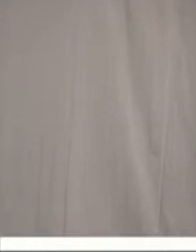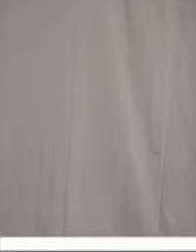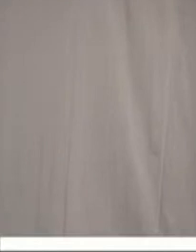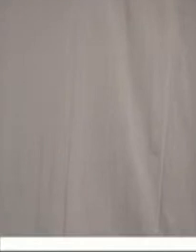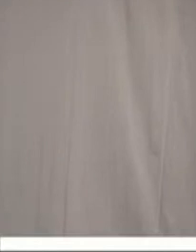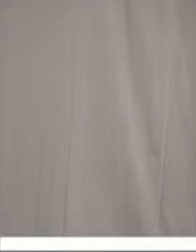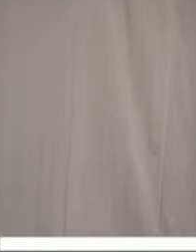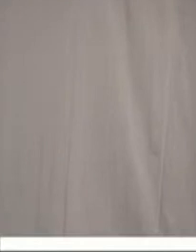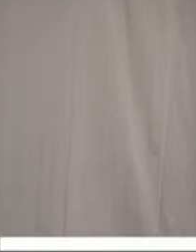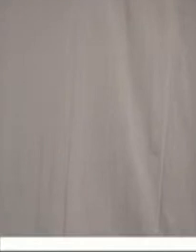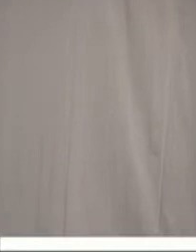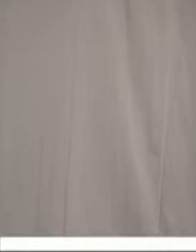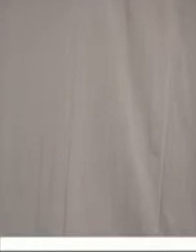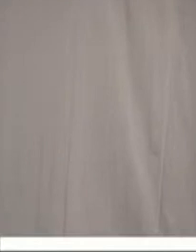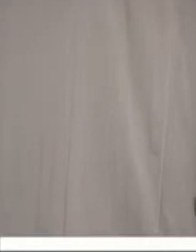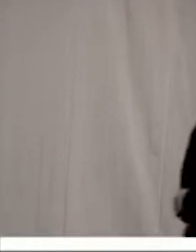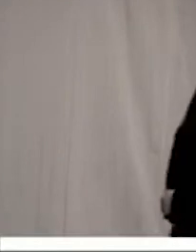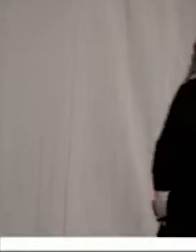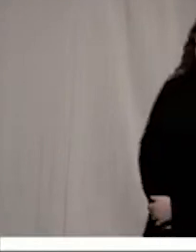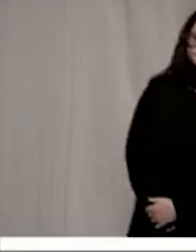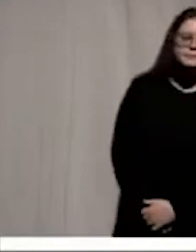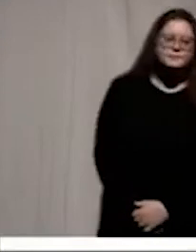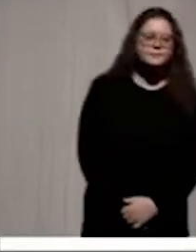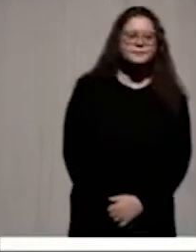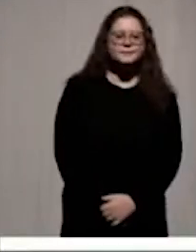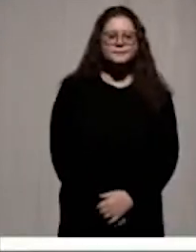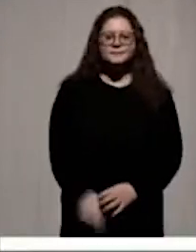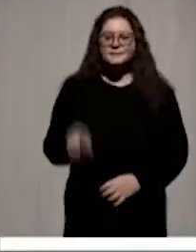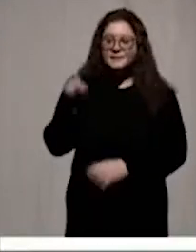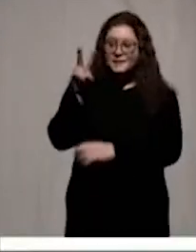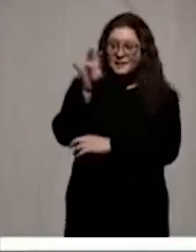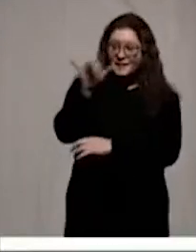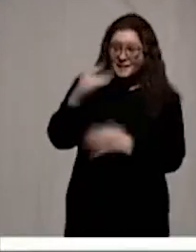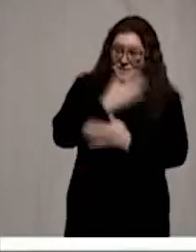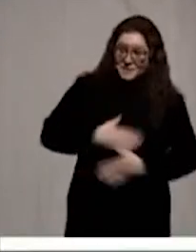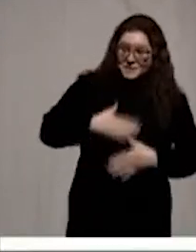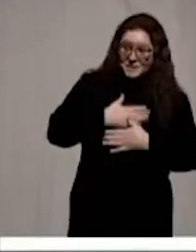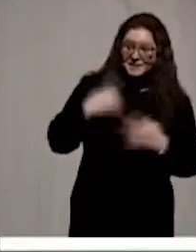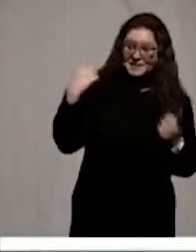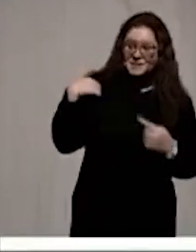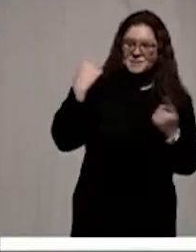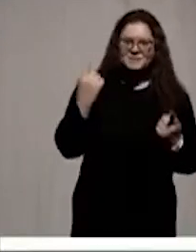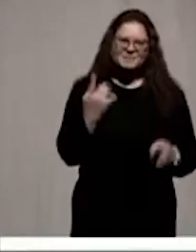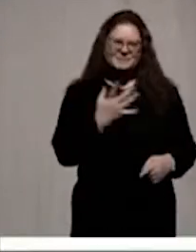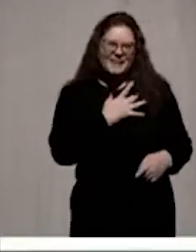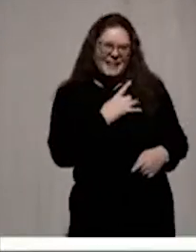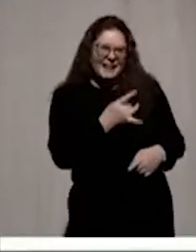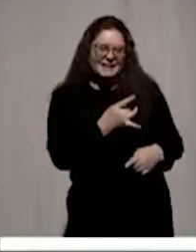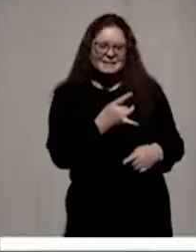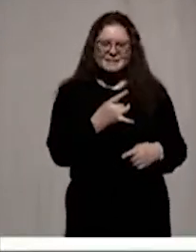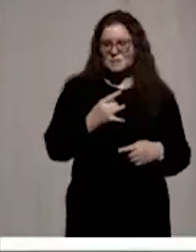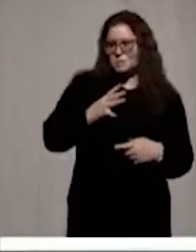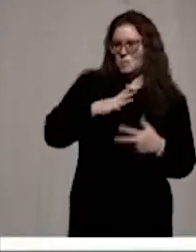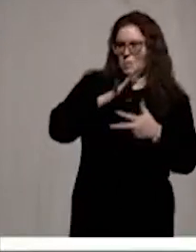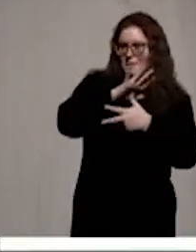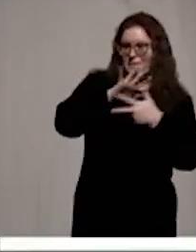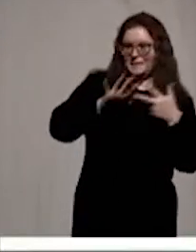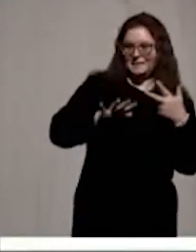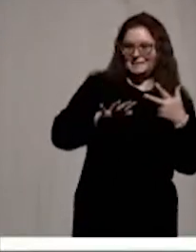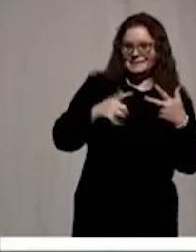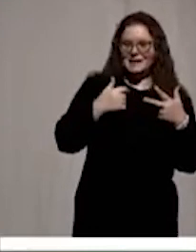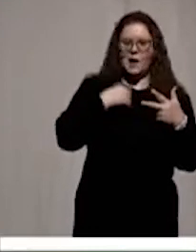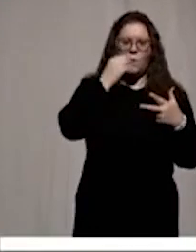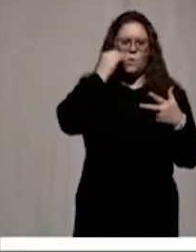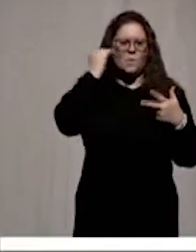How are you enjoying it so far? It's good. You're having fun? I can. Some interesting exercises, right? Yeah. I do this all the time at